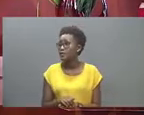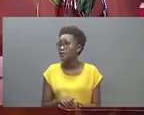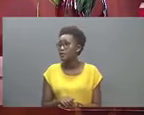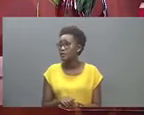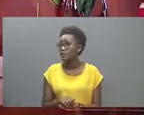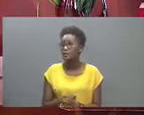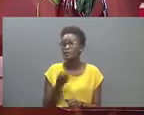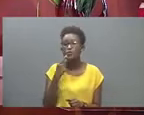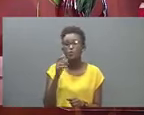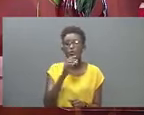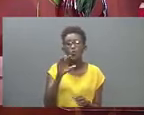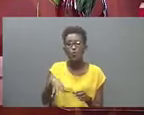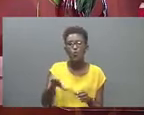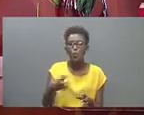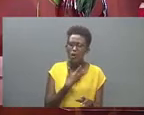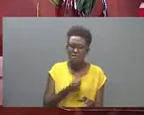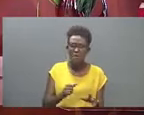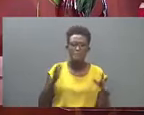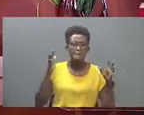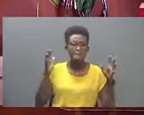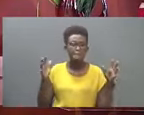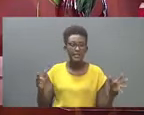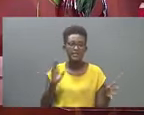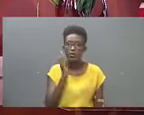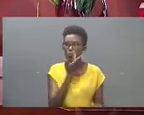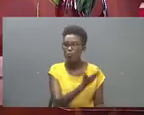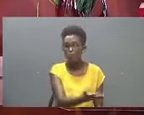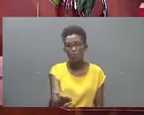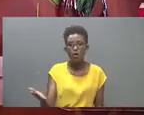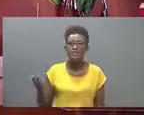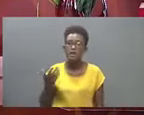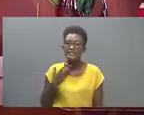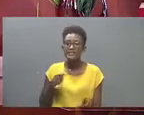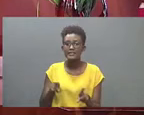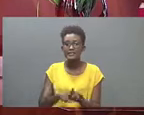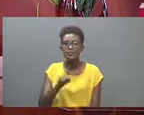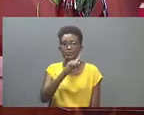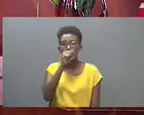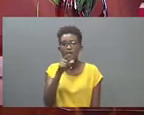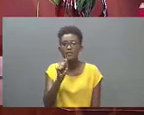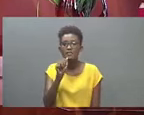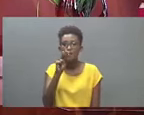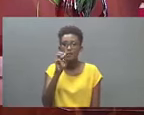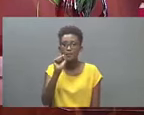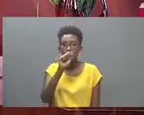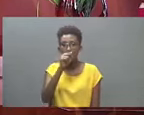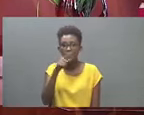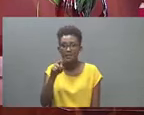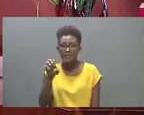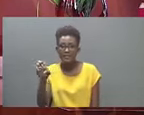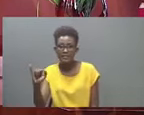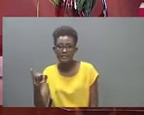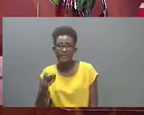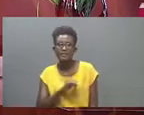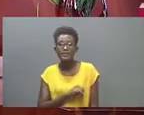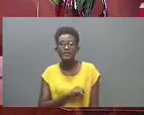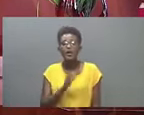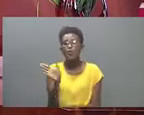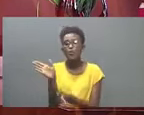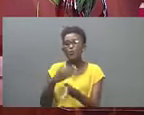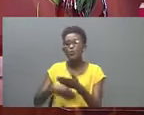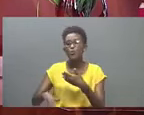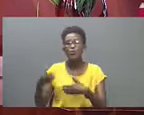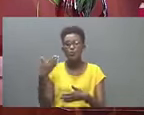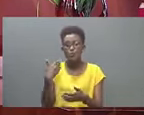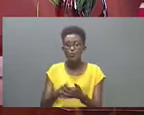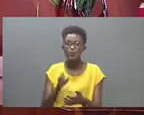River Congo stretching across Africa. Zambezi, Limpopo, All great